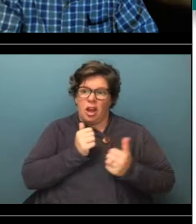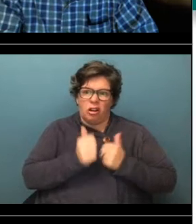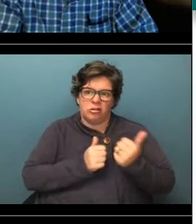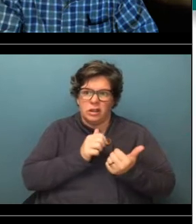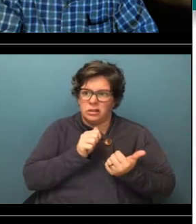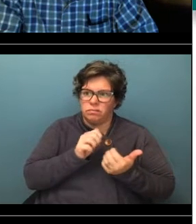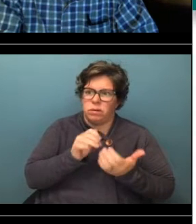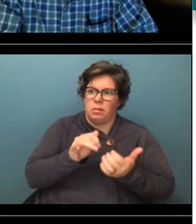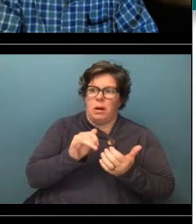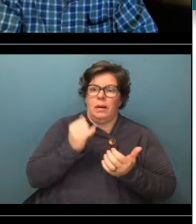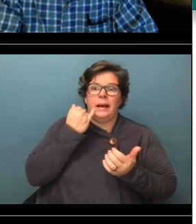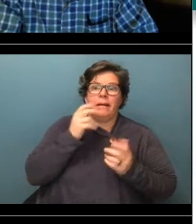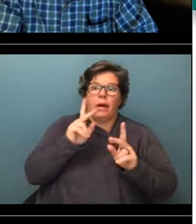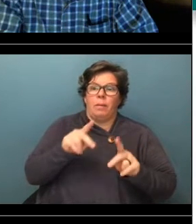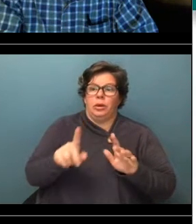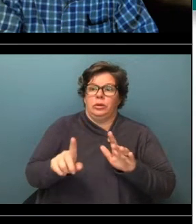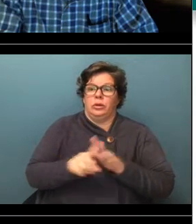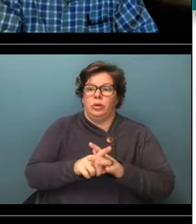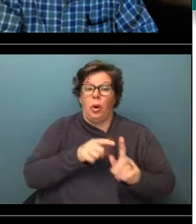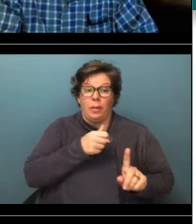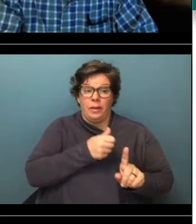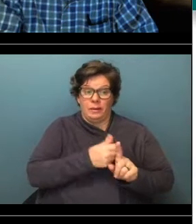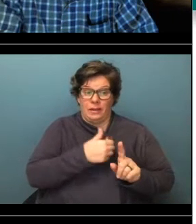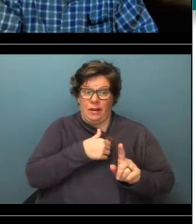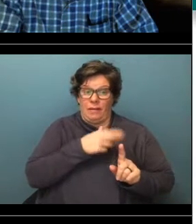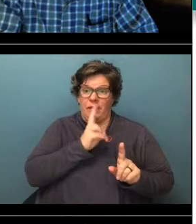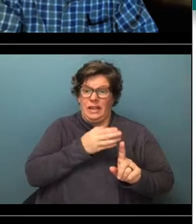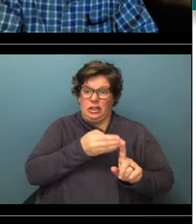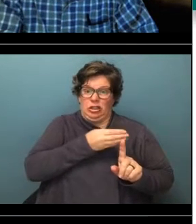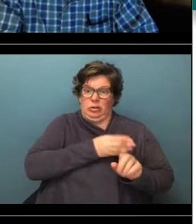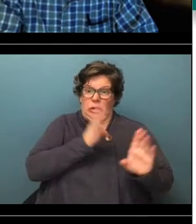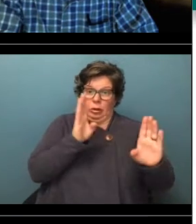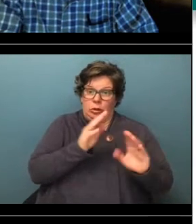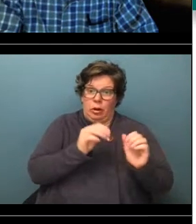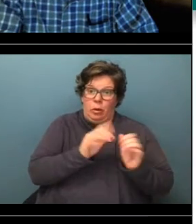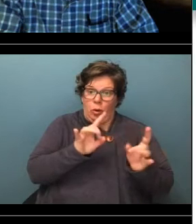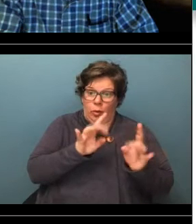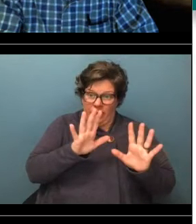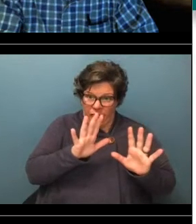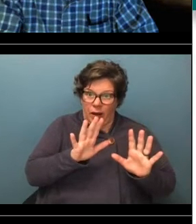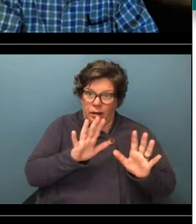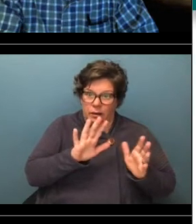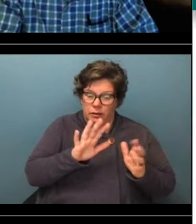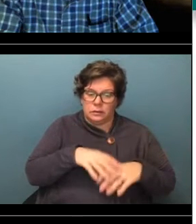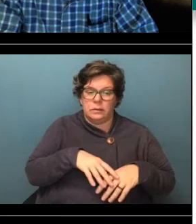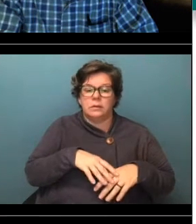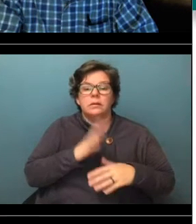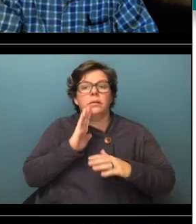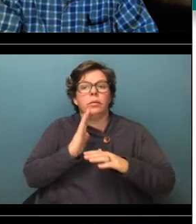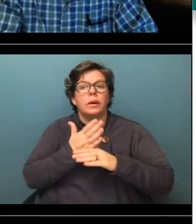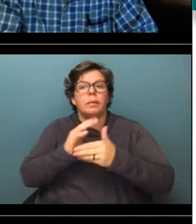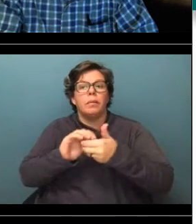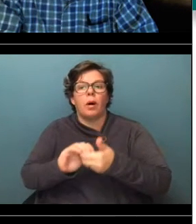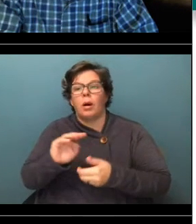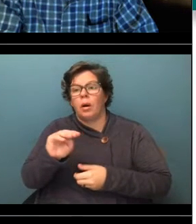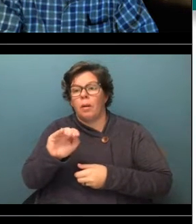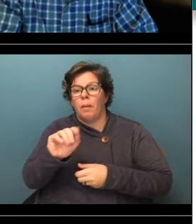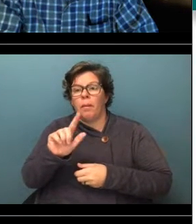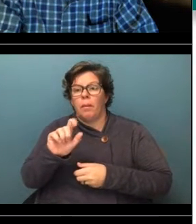or any history of violence. When we partner with mobile crisis, so they can respond